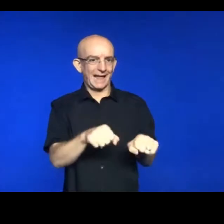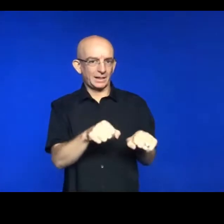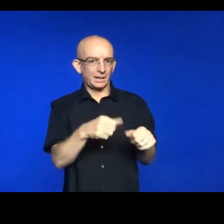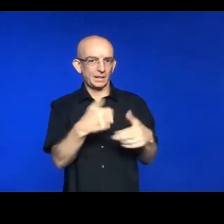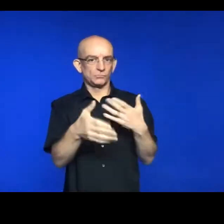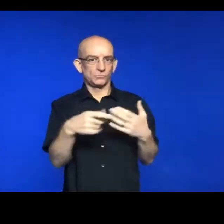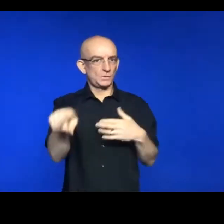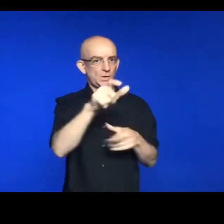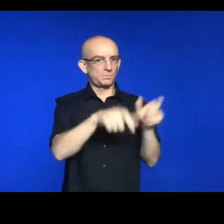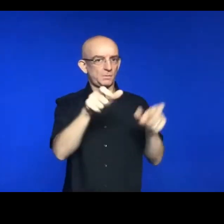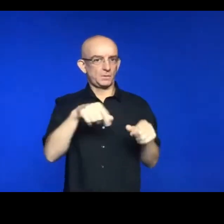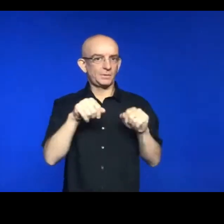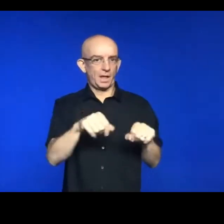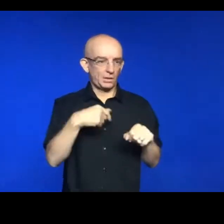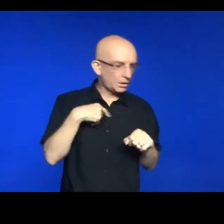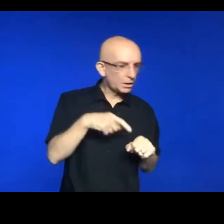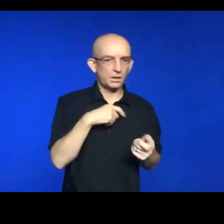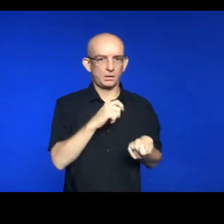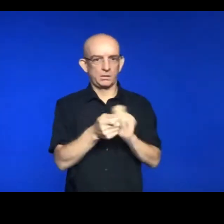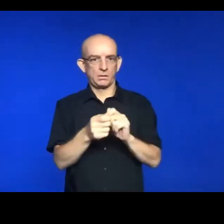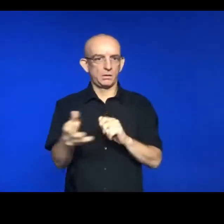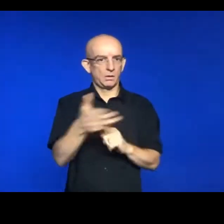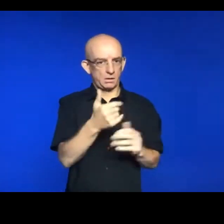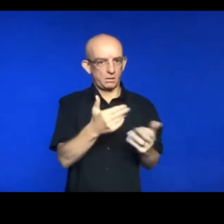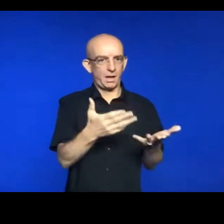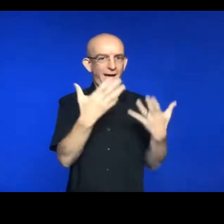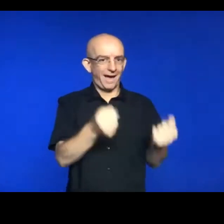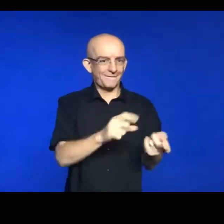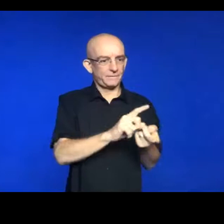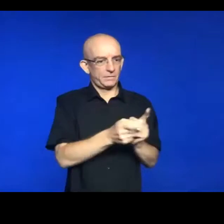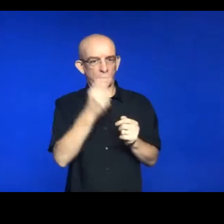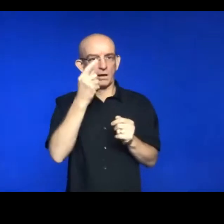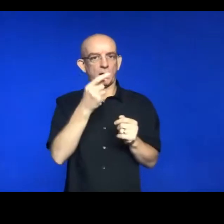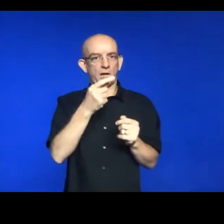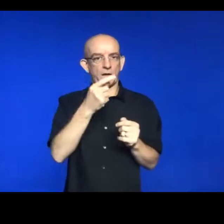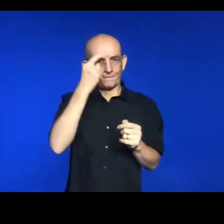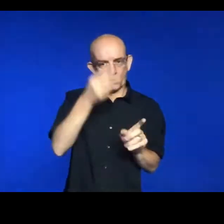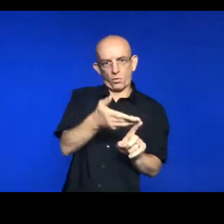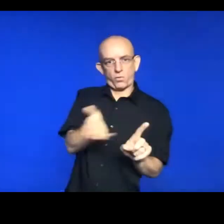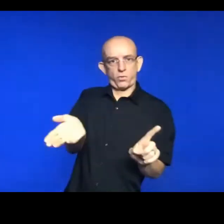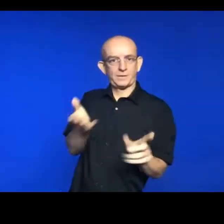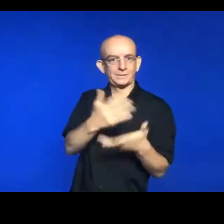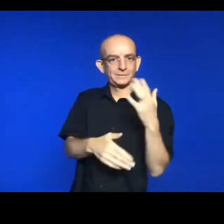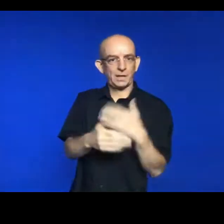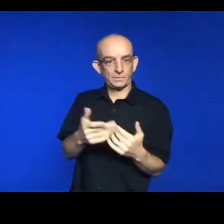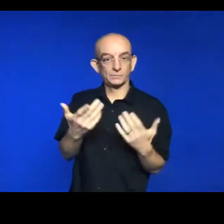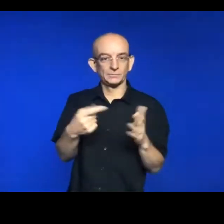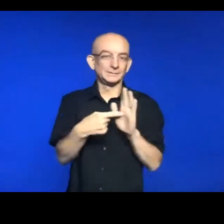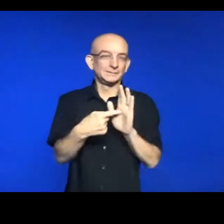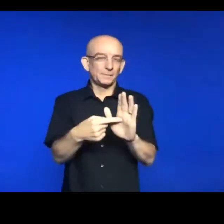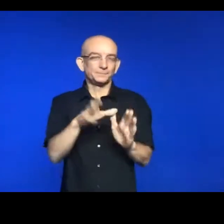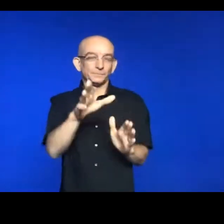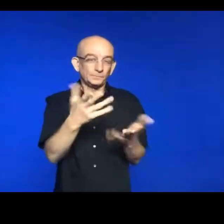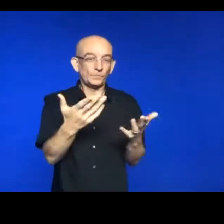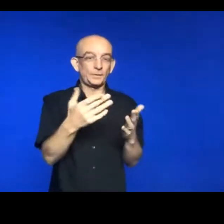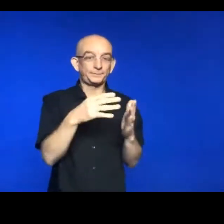disabilities. Or for example, in the case of measures that require physical distancing,